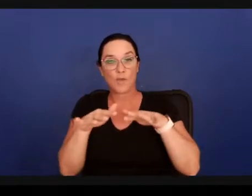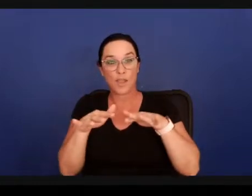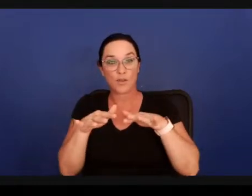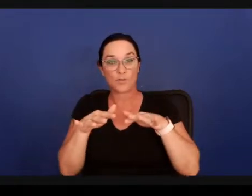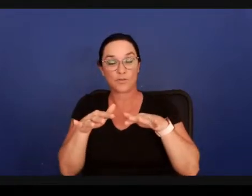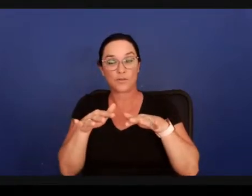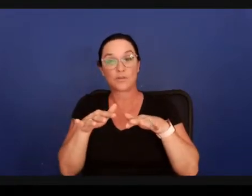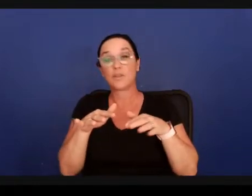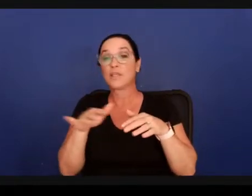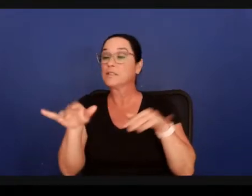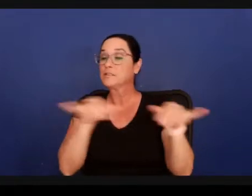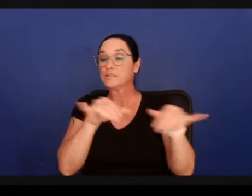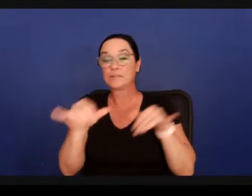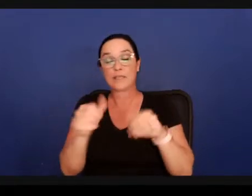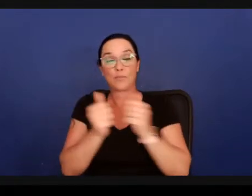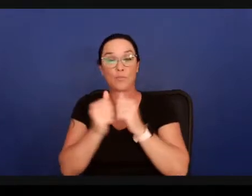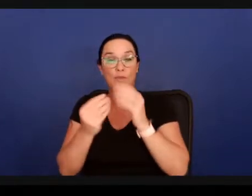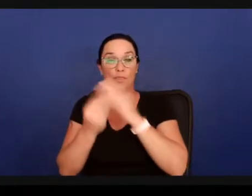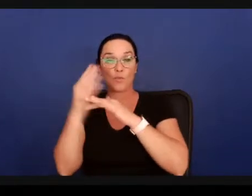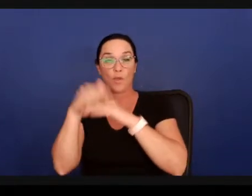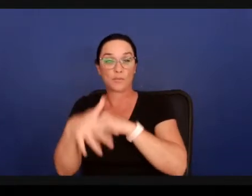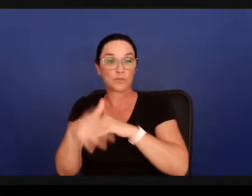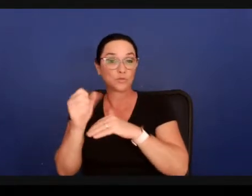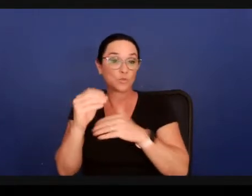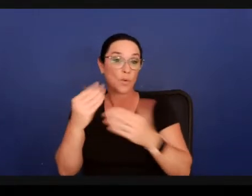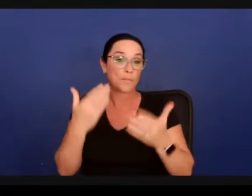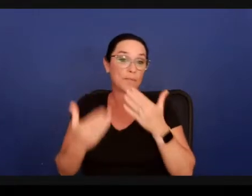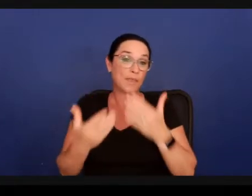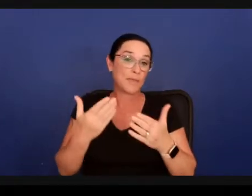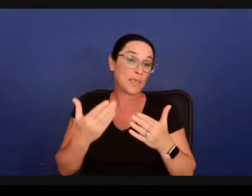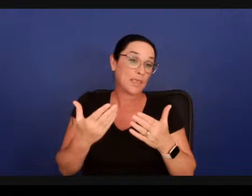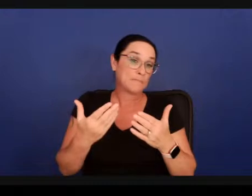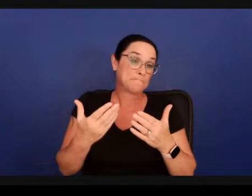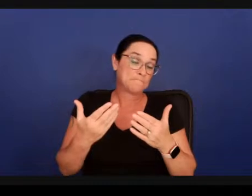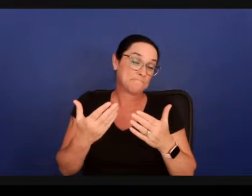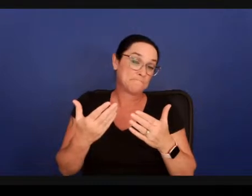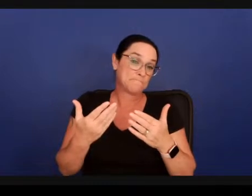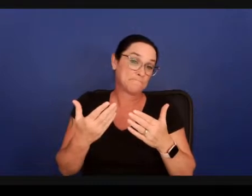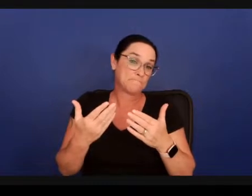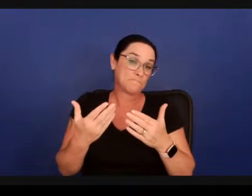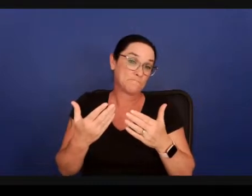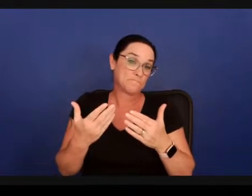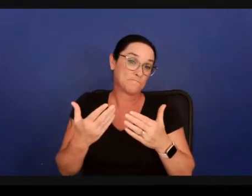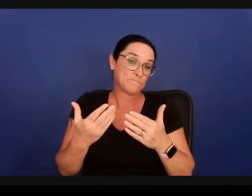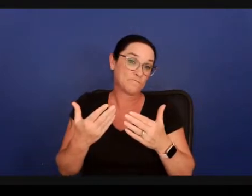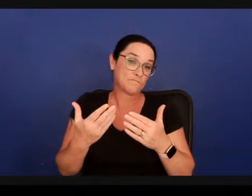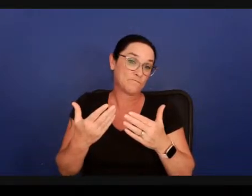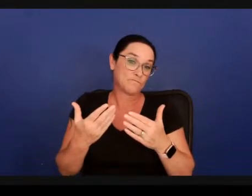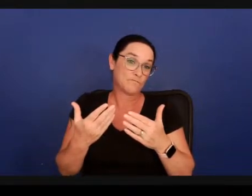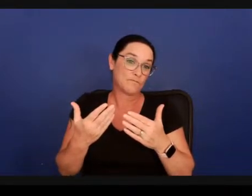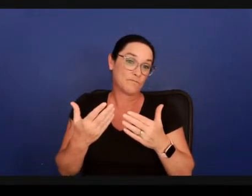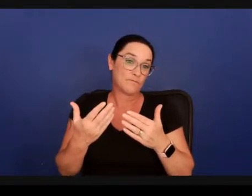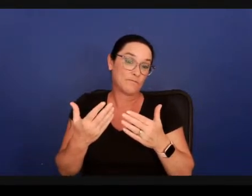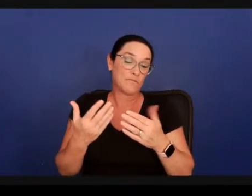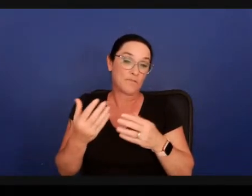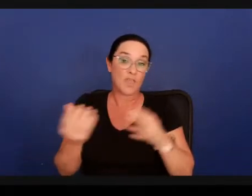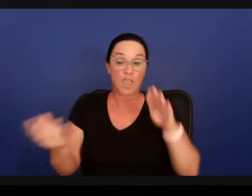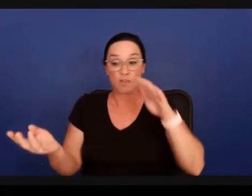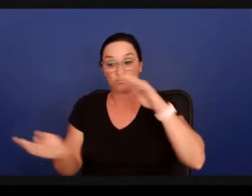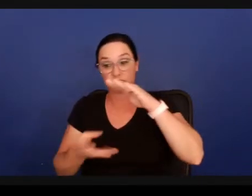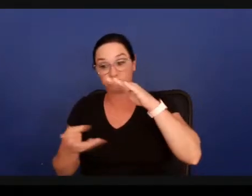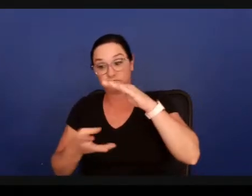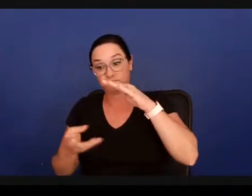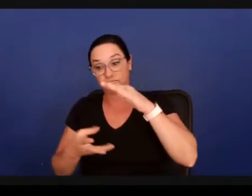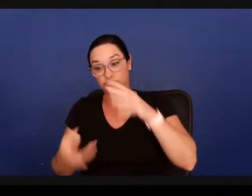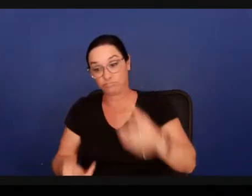eruptions. In fact, it might grow by several factors of volume larger underground than